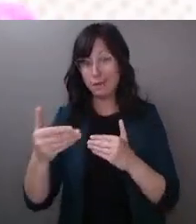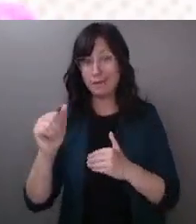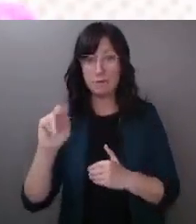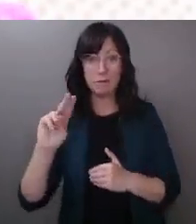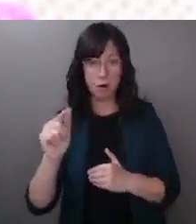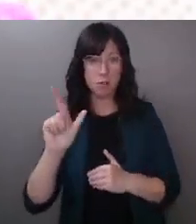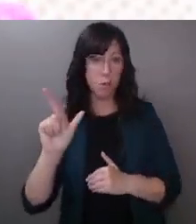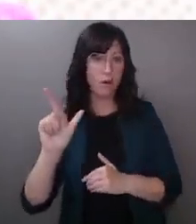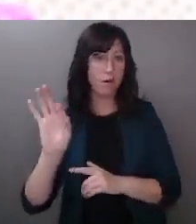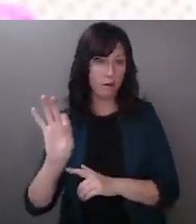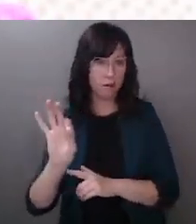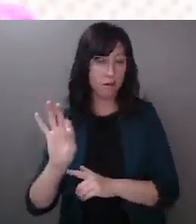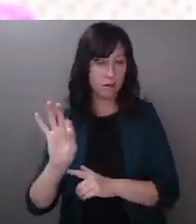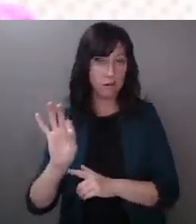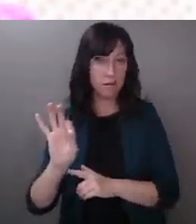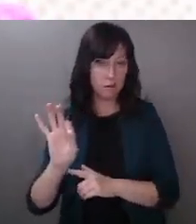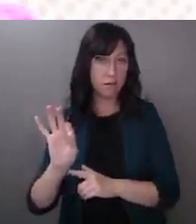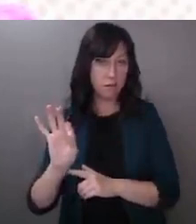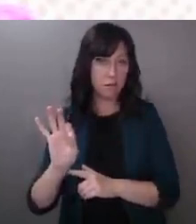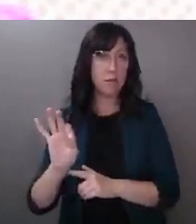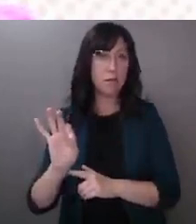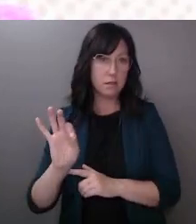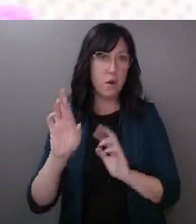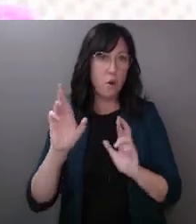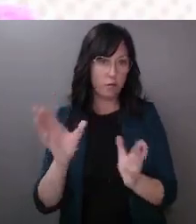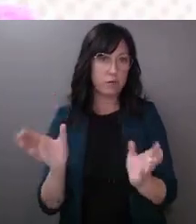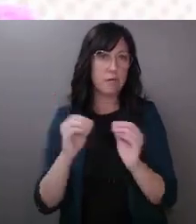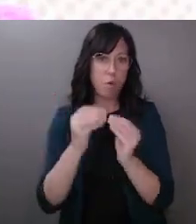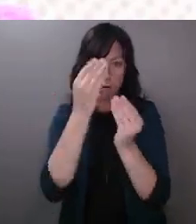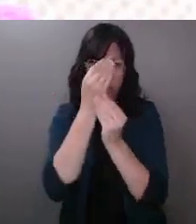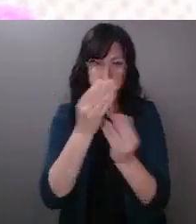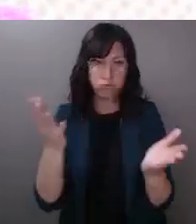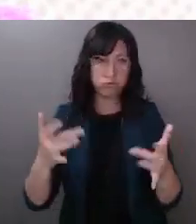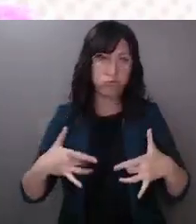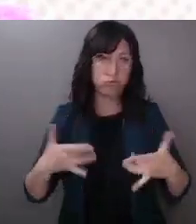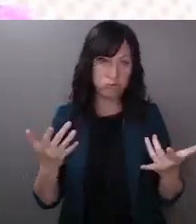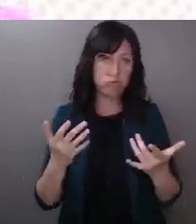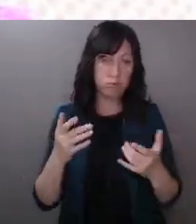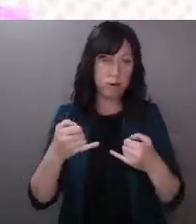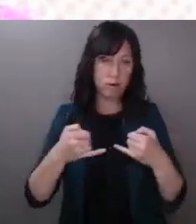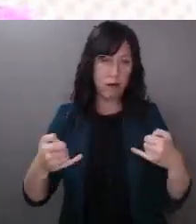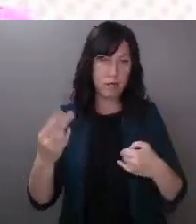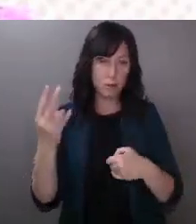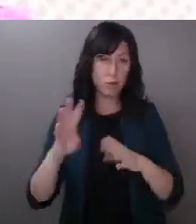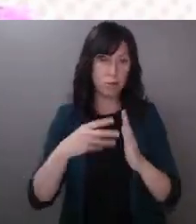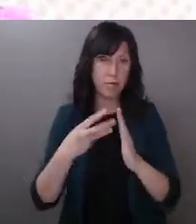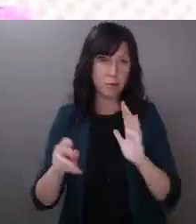29th, and we will be able to provide all the details about this Trillium line.